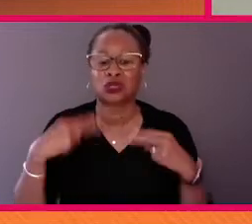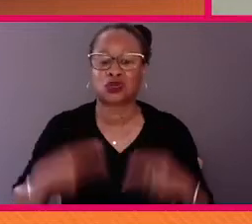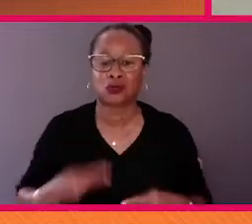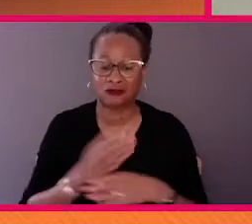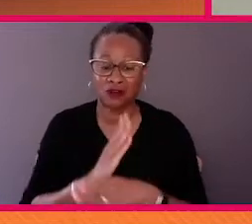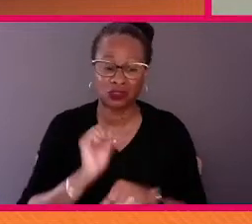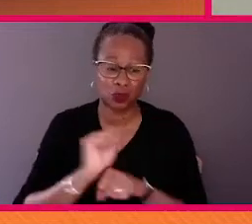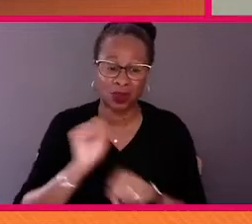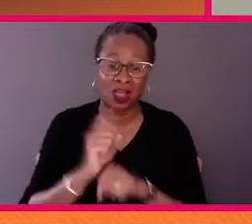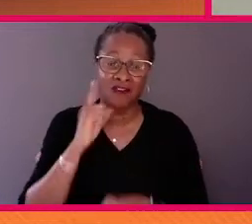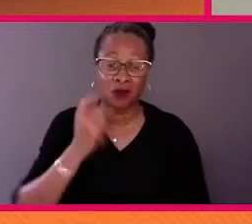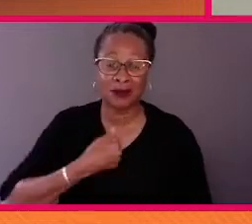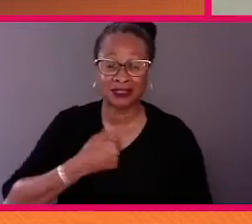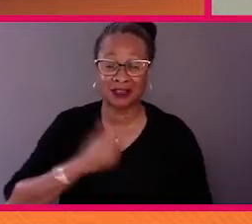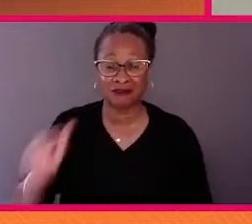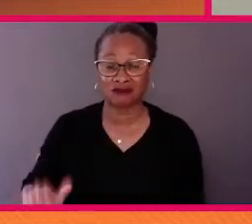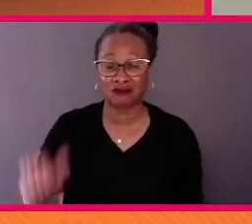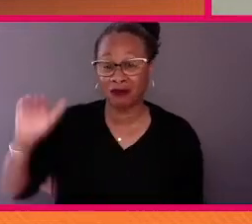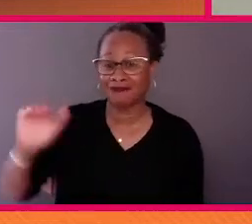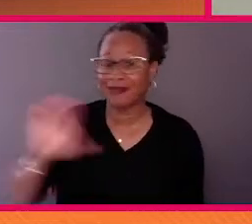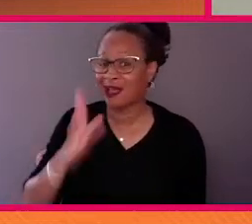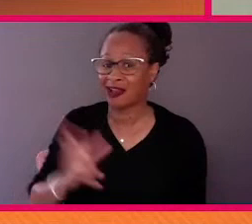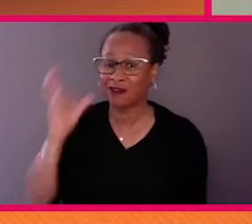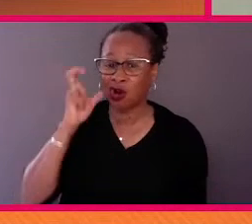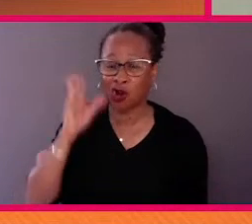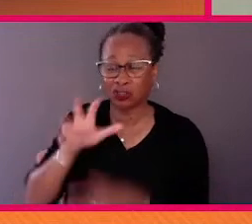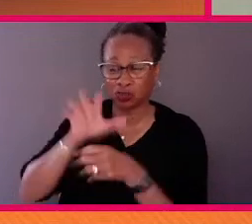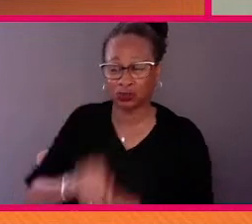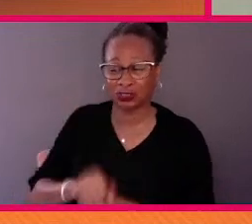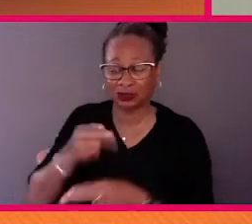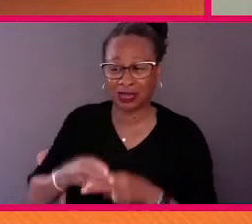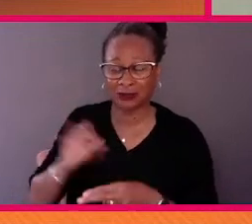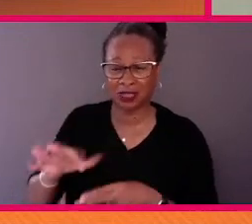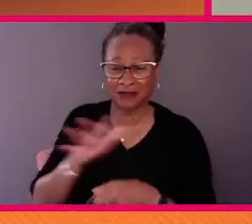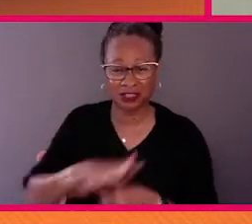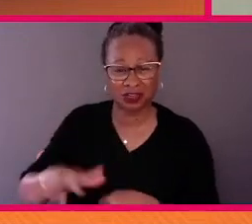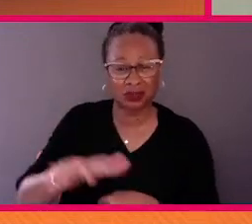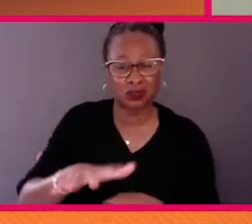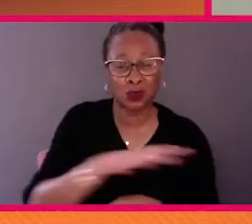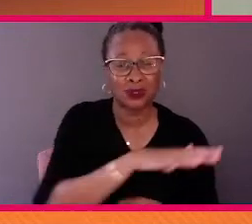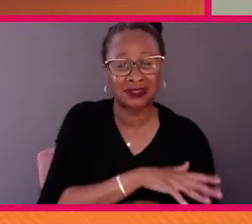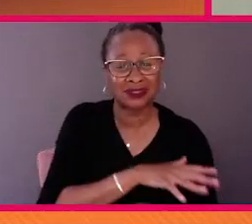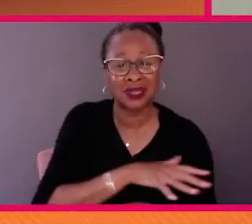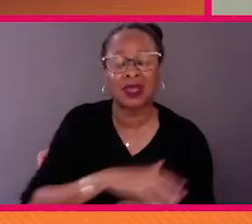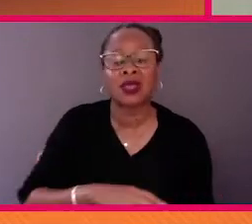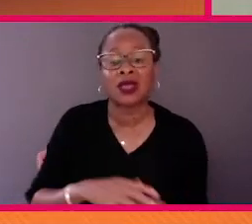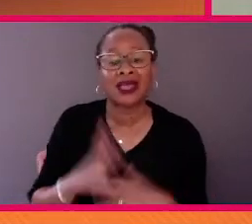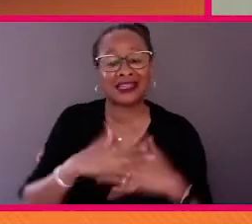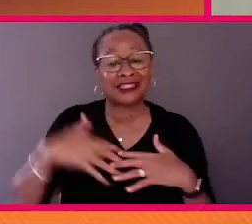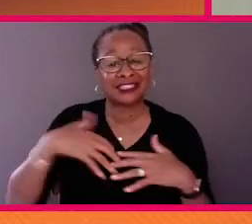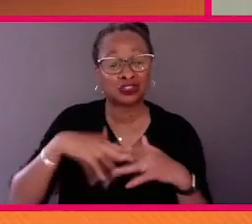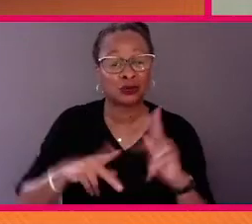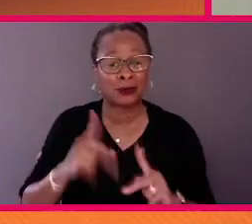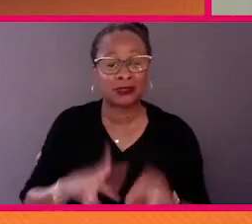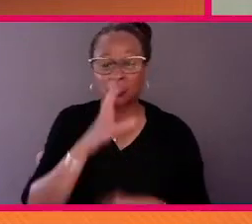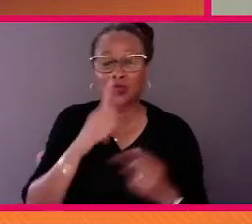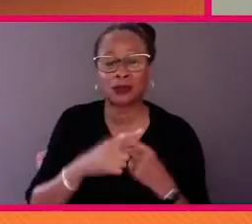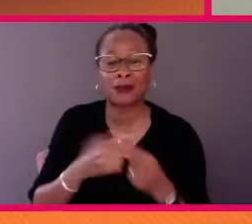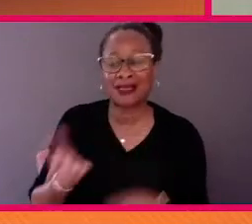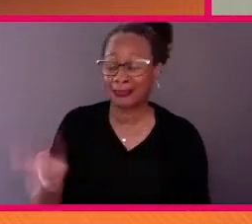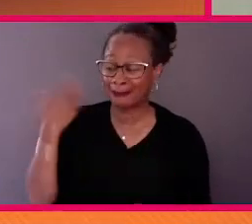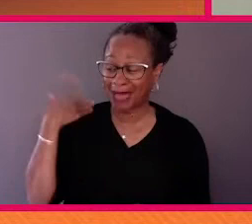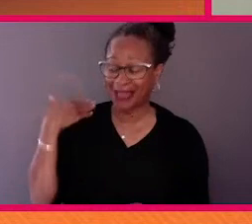me growing up, I never heard the traditional names of the territories. Indigenous people were talked about in the past